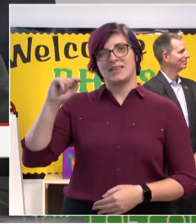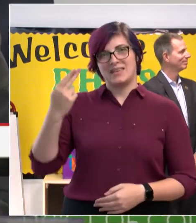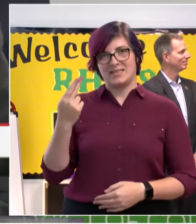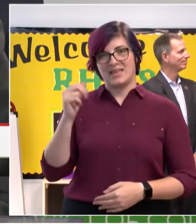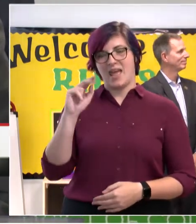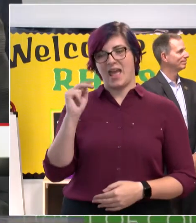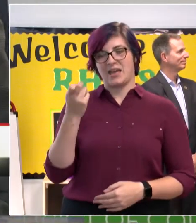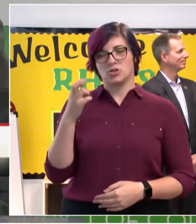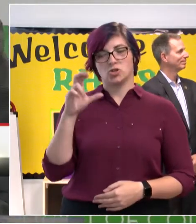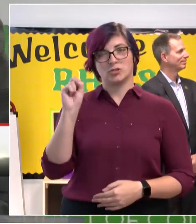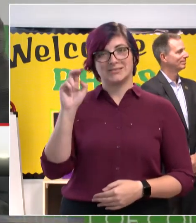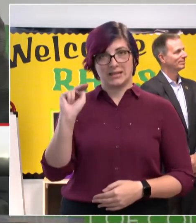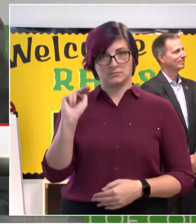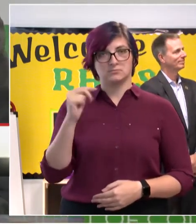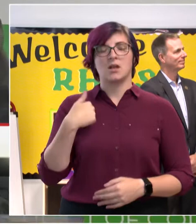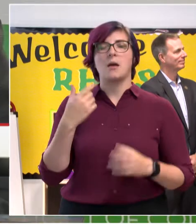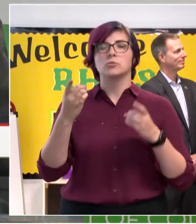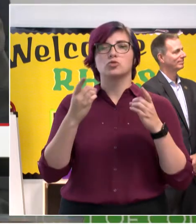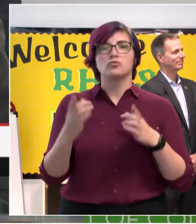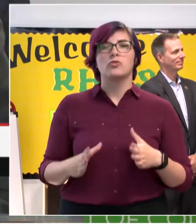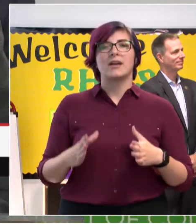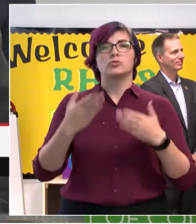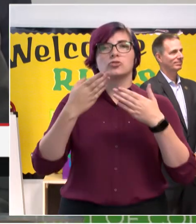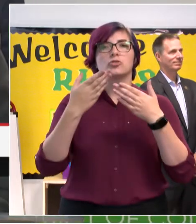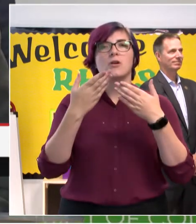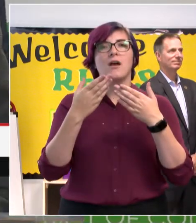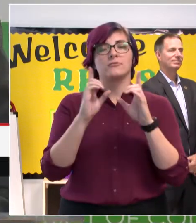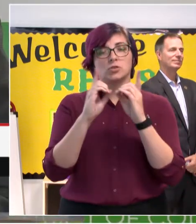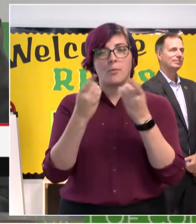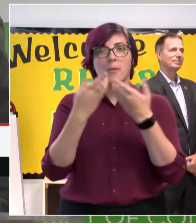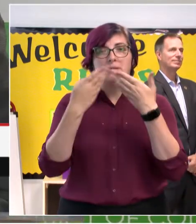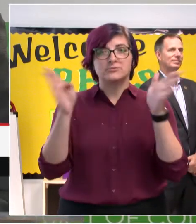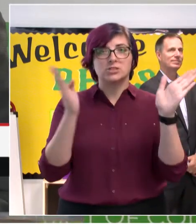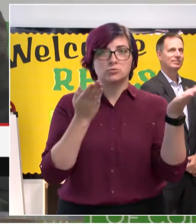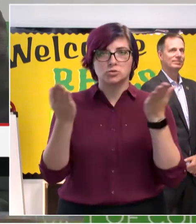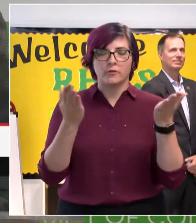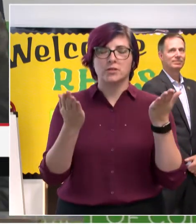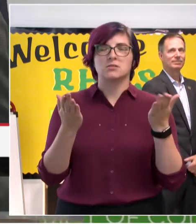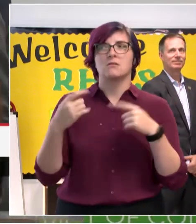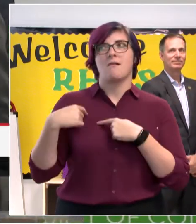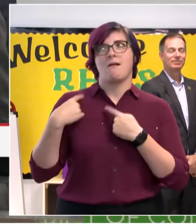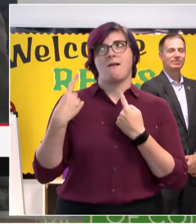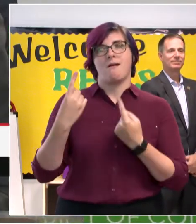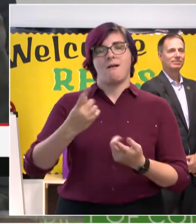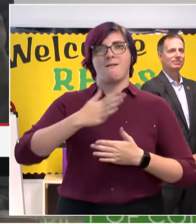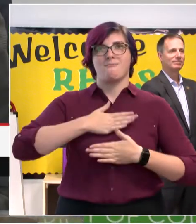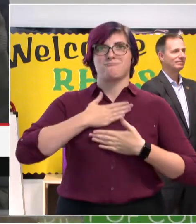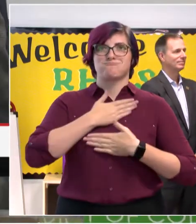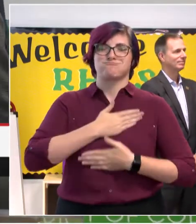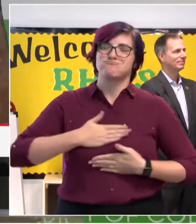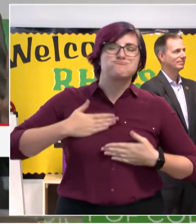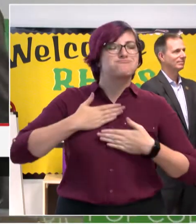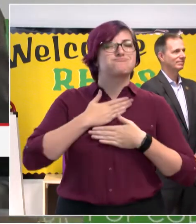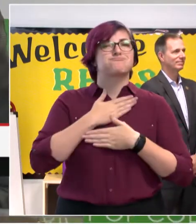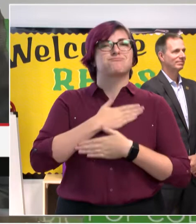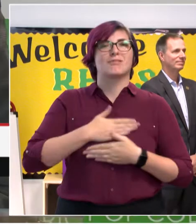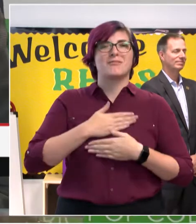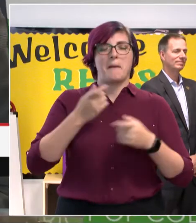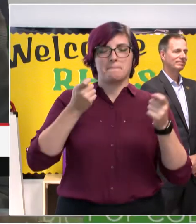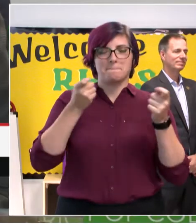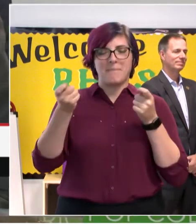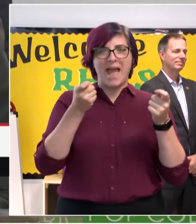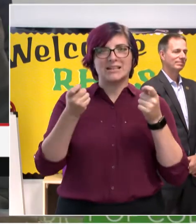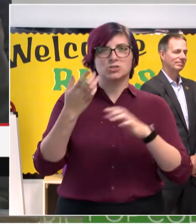Department of General Services, and it has been a real joy to manage the renovations you will see in and around